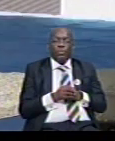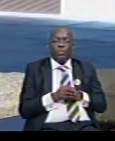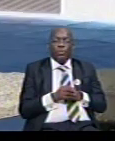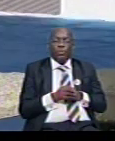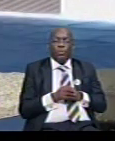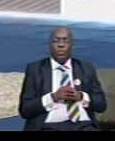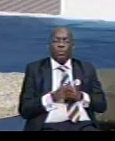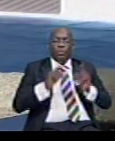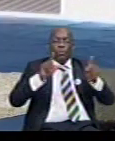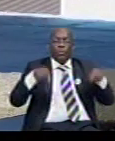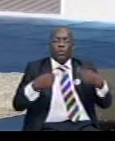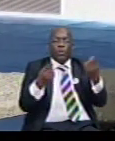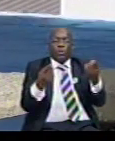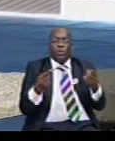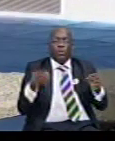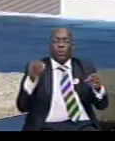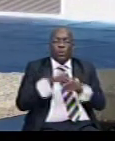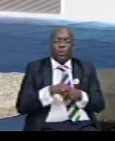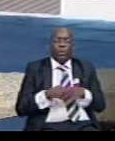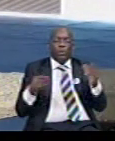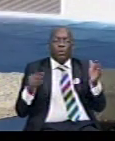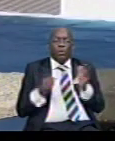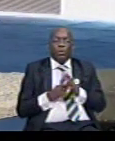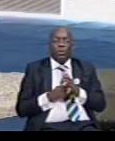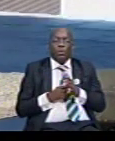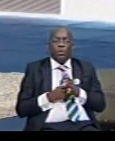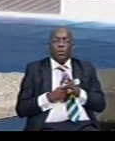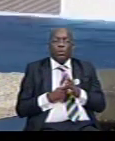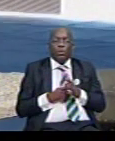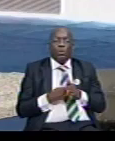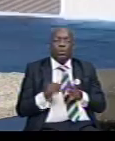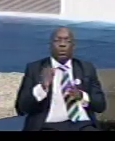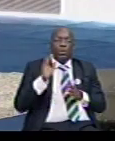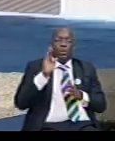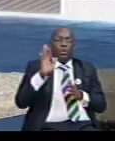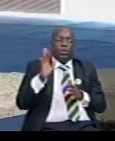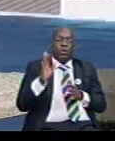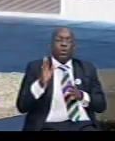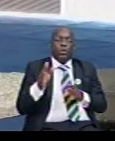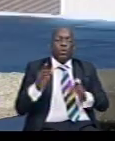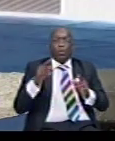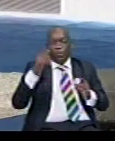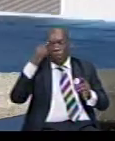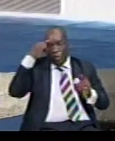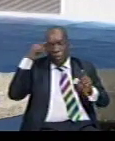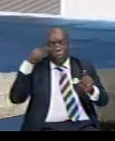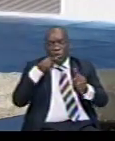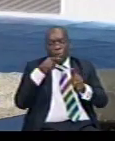Go in this thy pursuit.